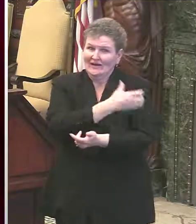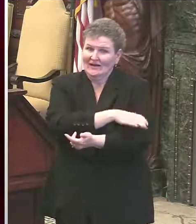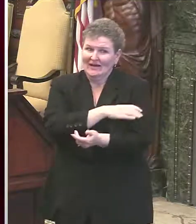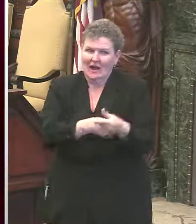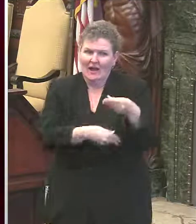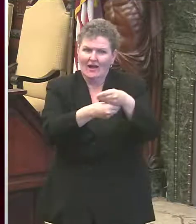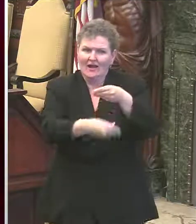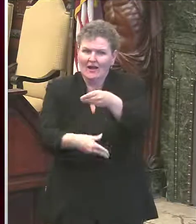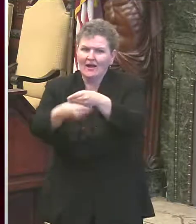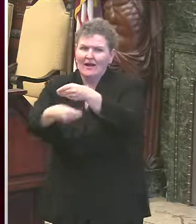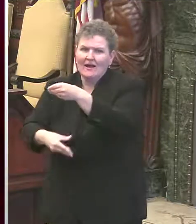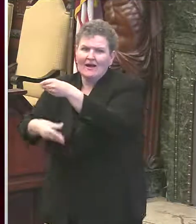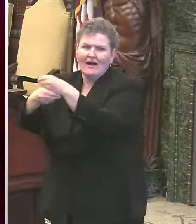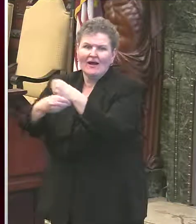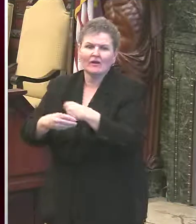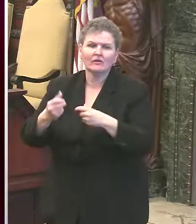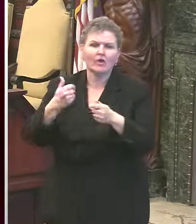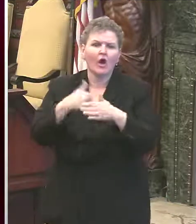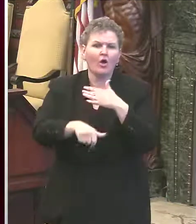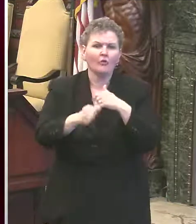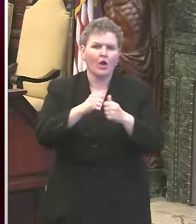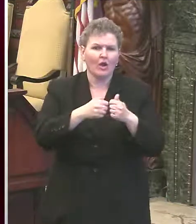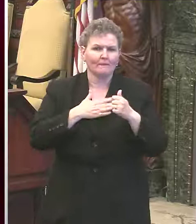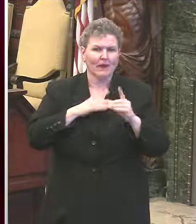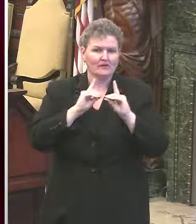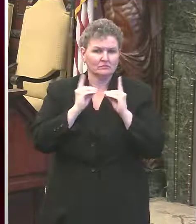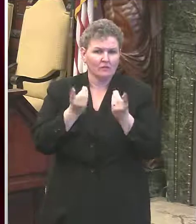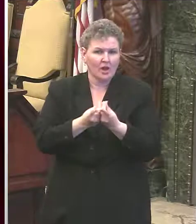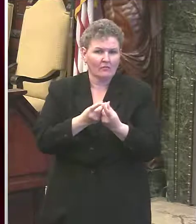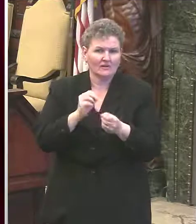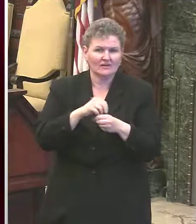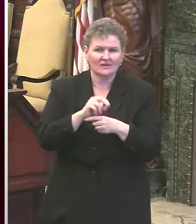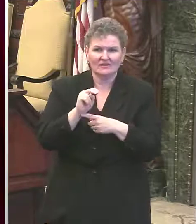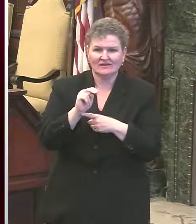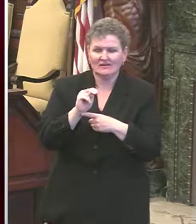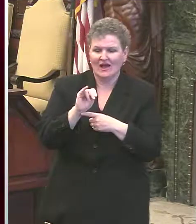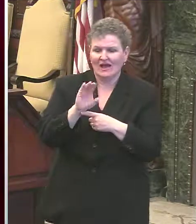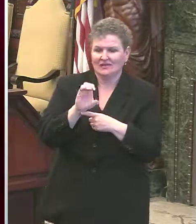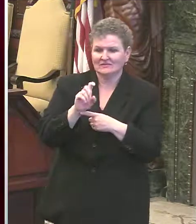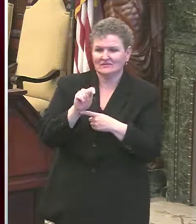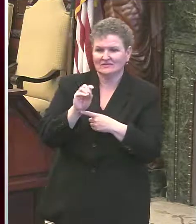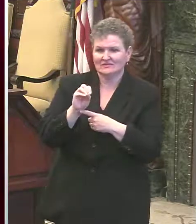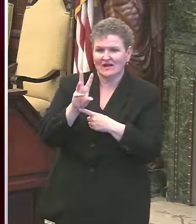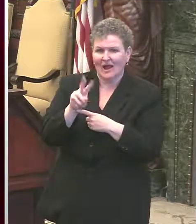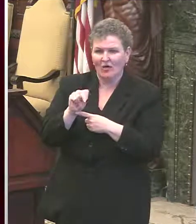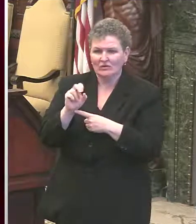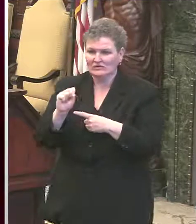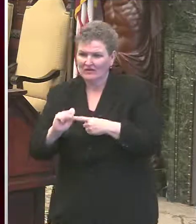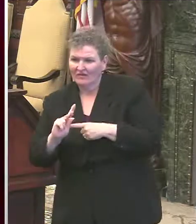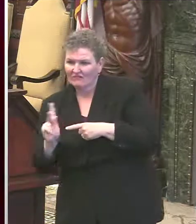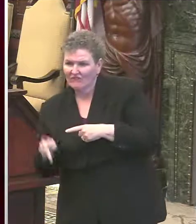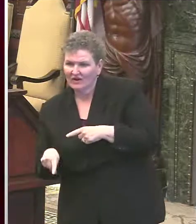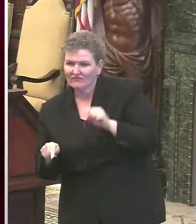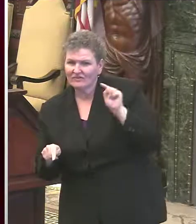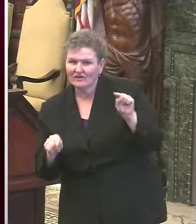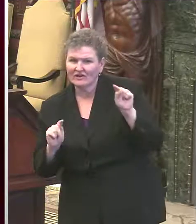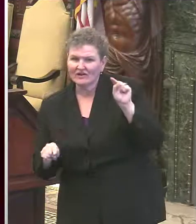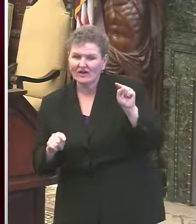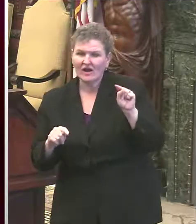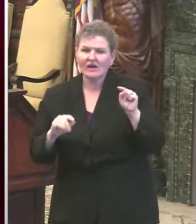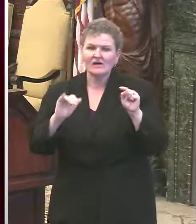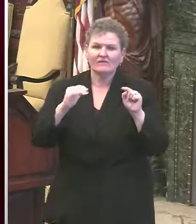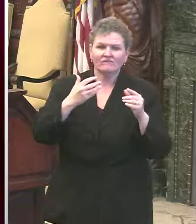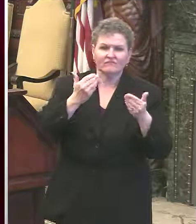Department of Public Health, my department, in Nicetown and in South Philly. And this week, there are additional clinics that are being run by the fire